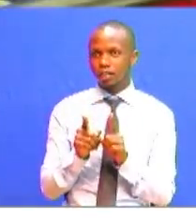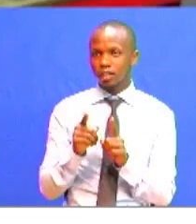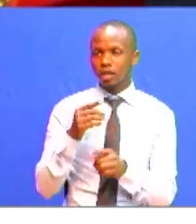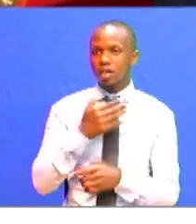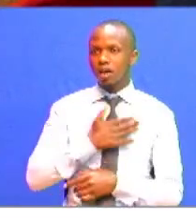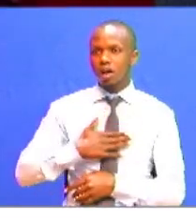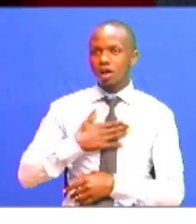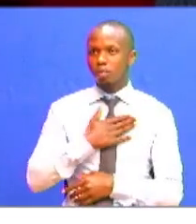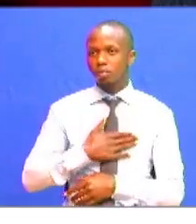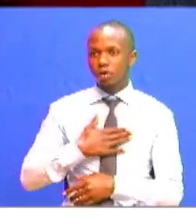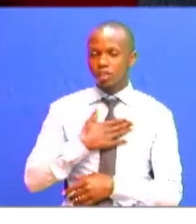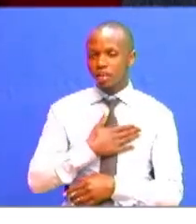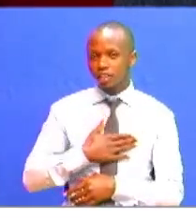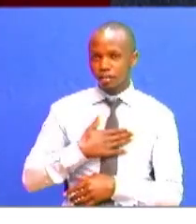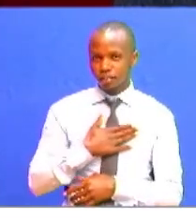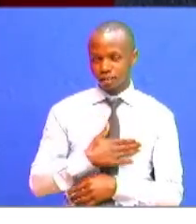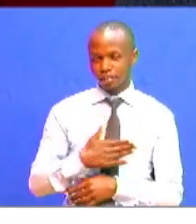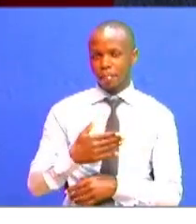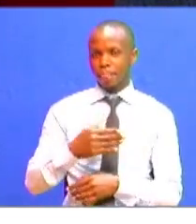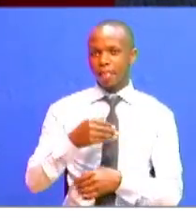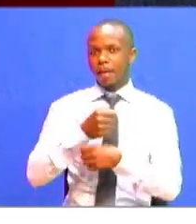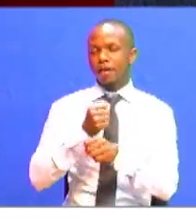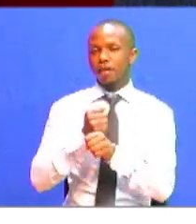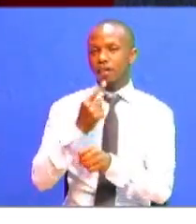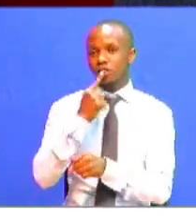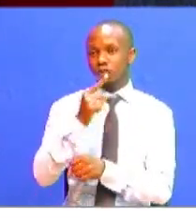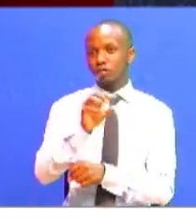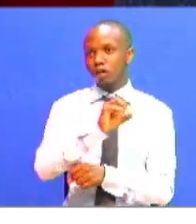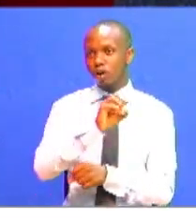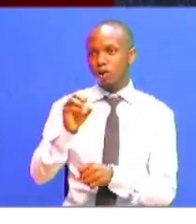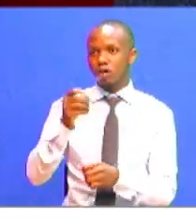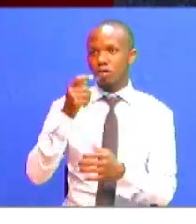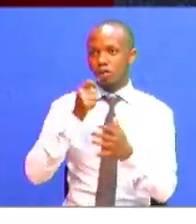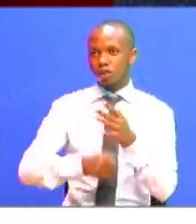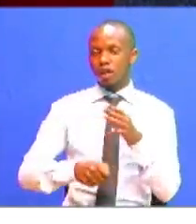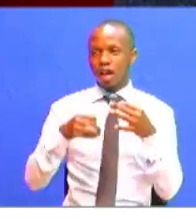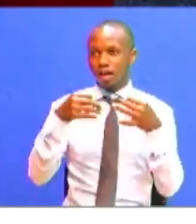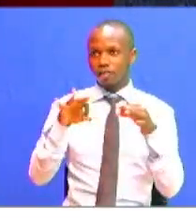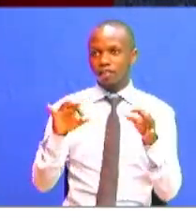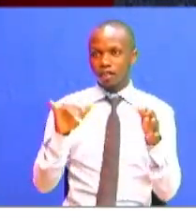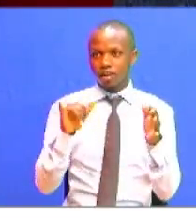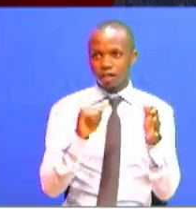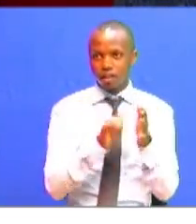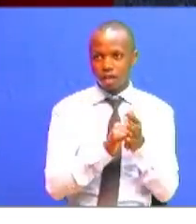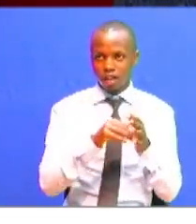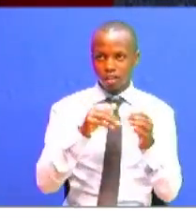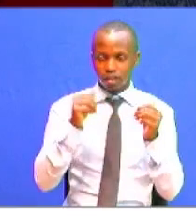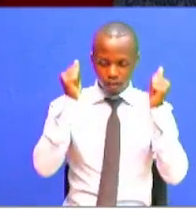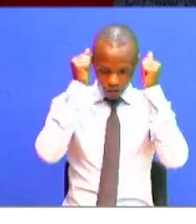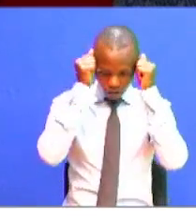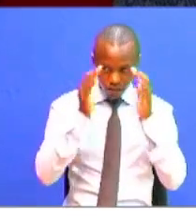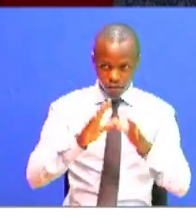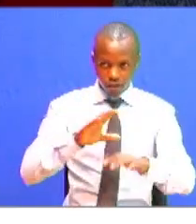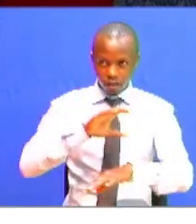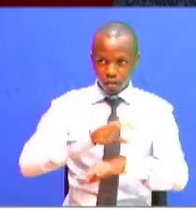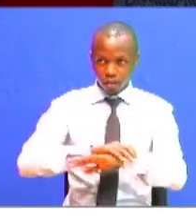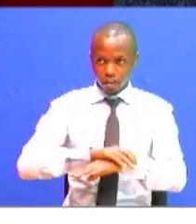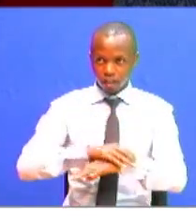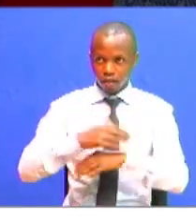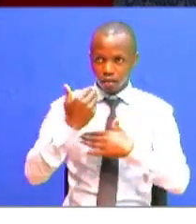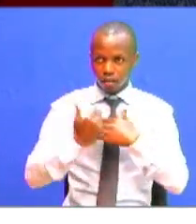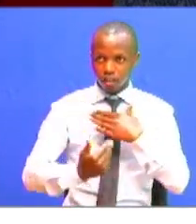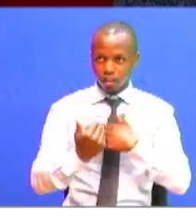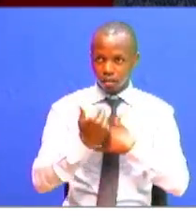tafadhali usiaki akikisha ya kwamba iko tax free, so that this child akipata mkati, a